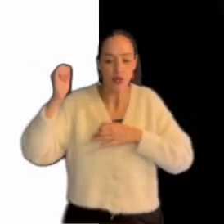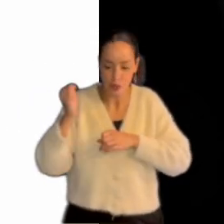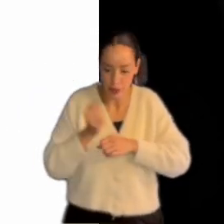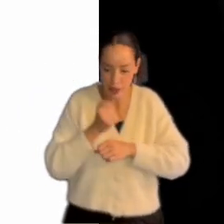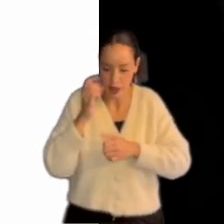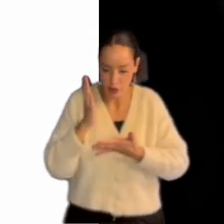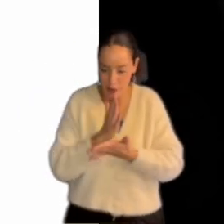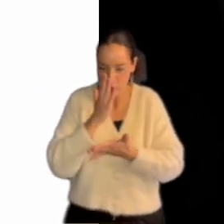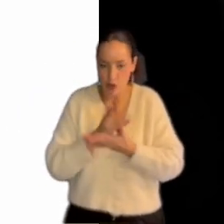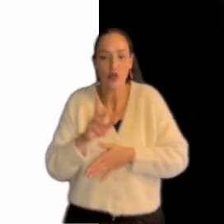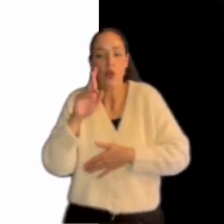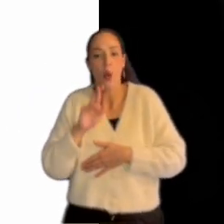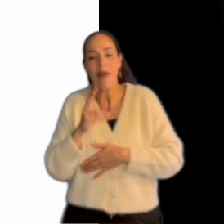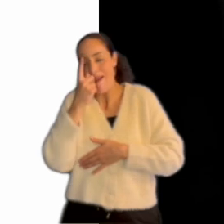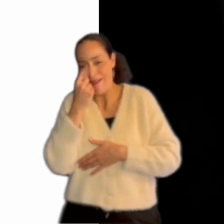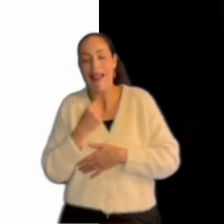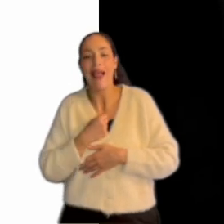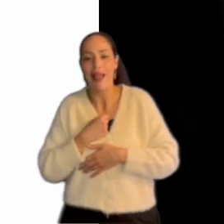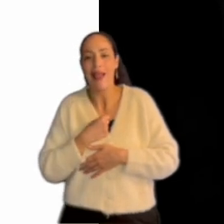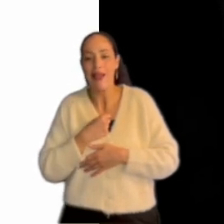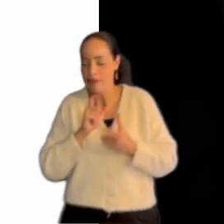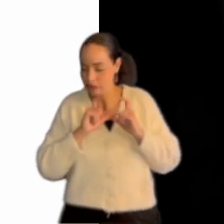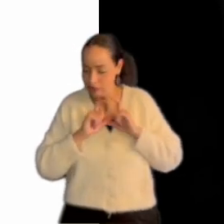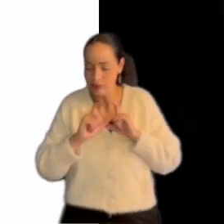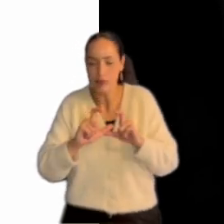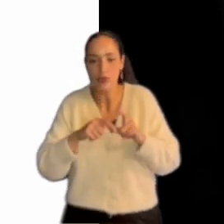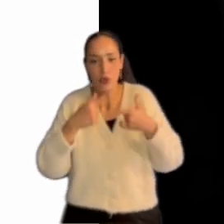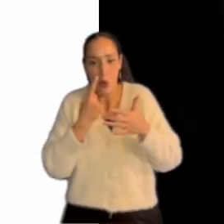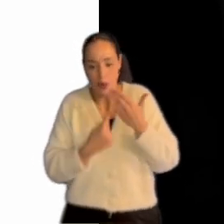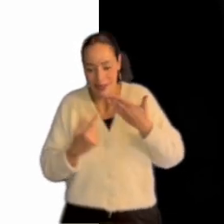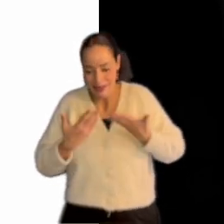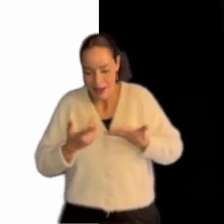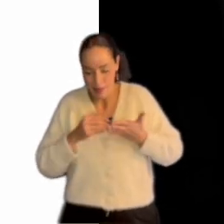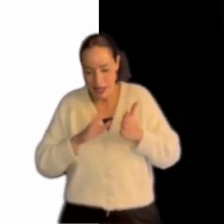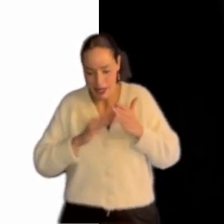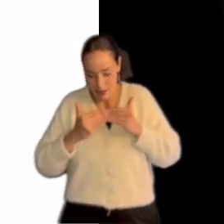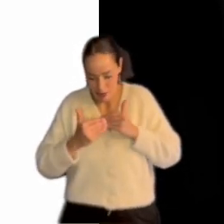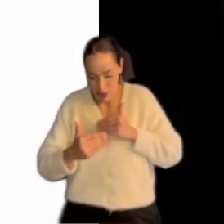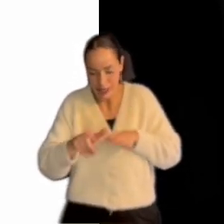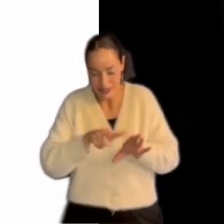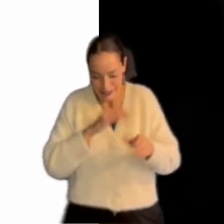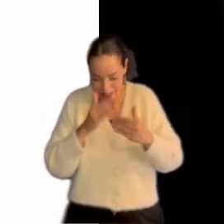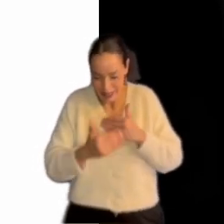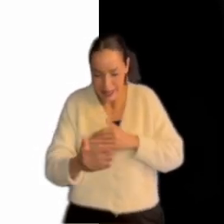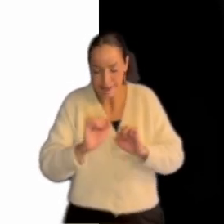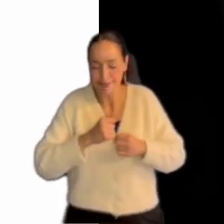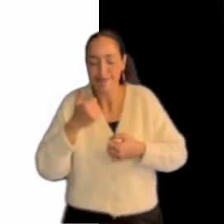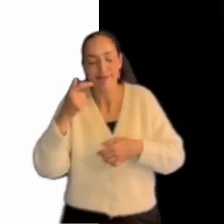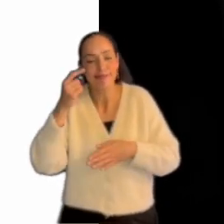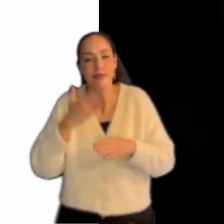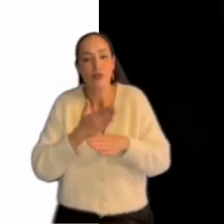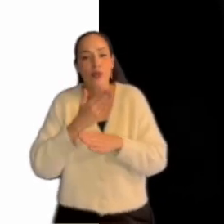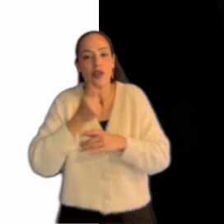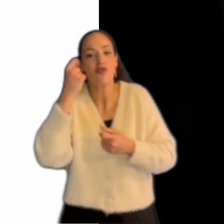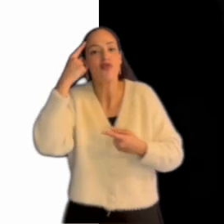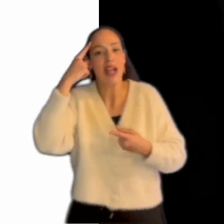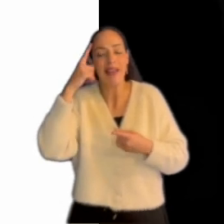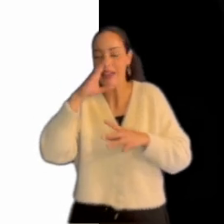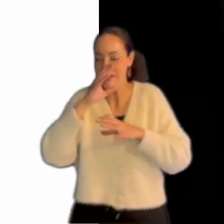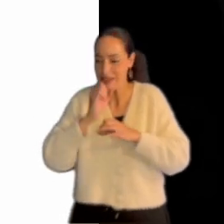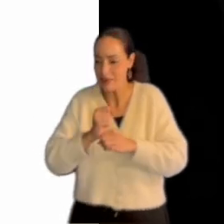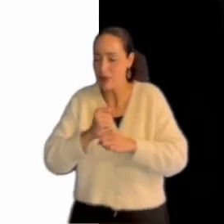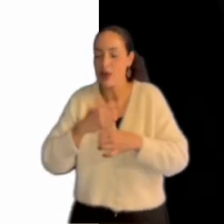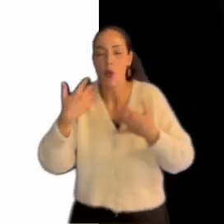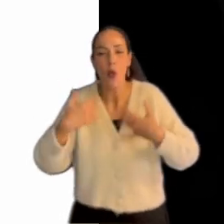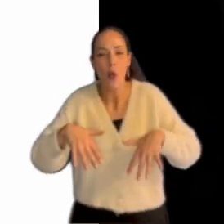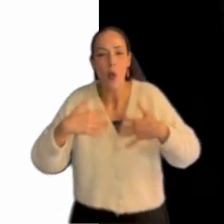commitment can cause and the hurt and confusion it can evoke when it's not honoured. Instead, I prefer to pay attention to the progress that's been made